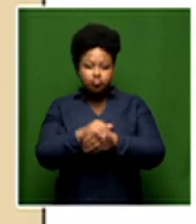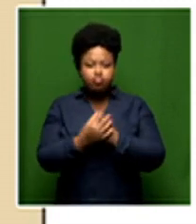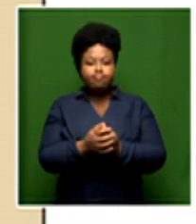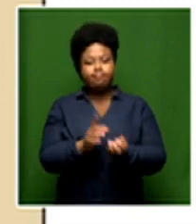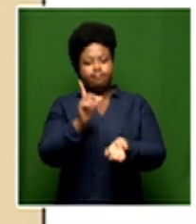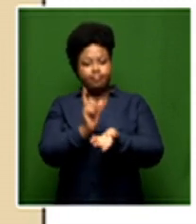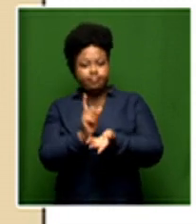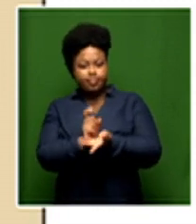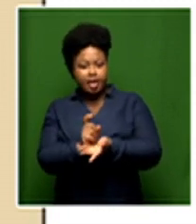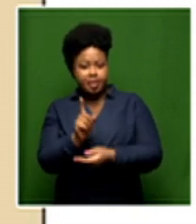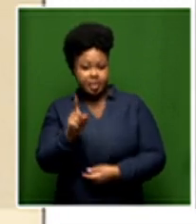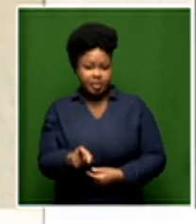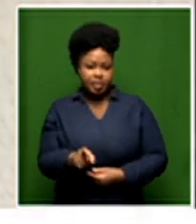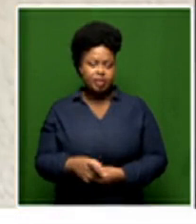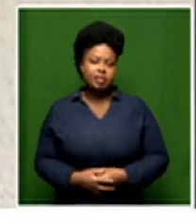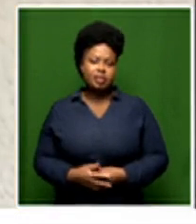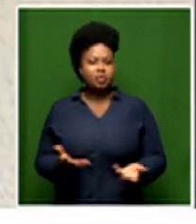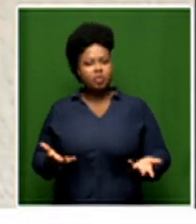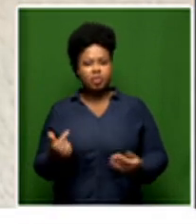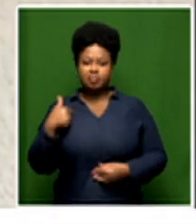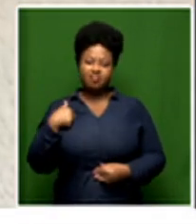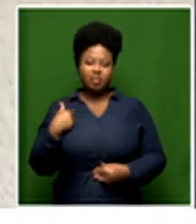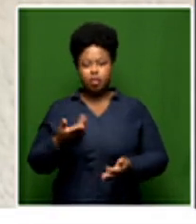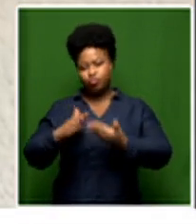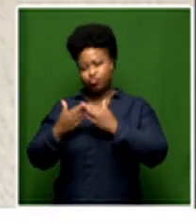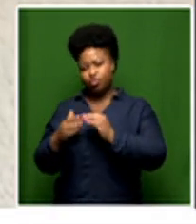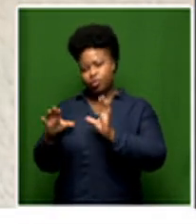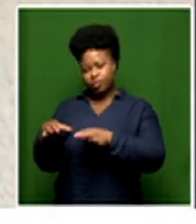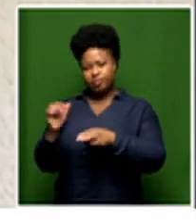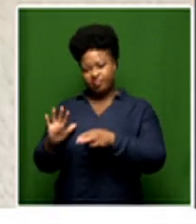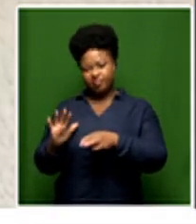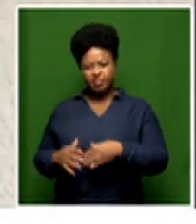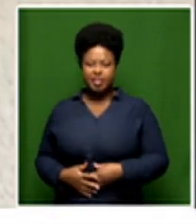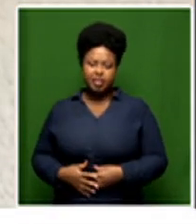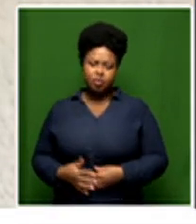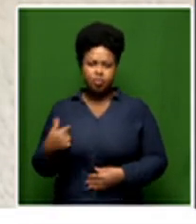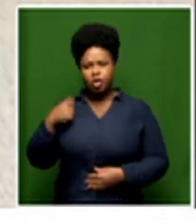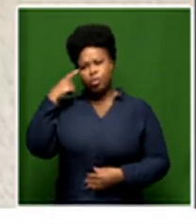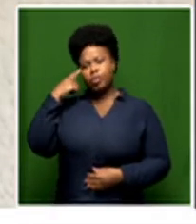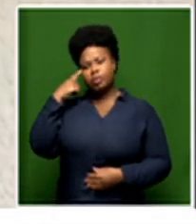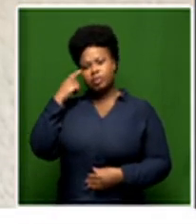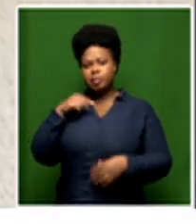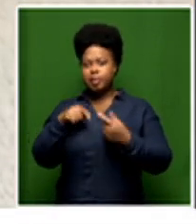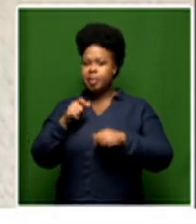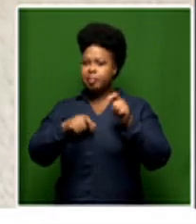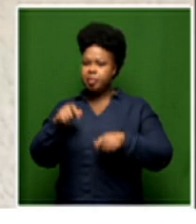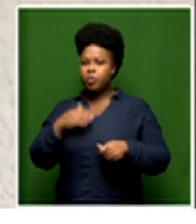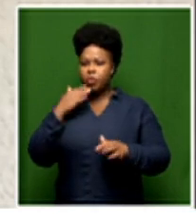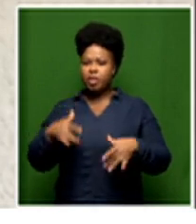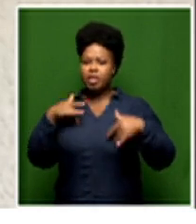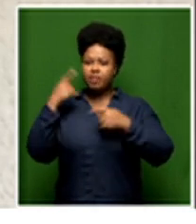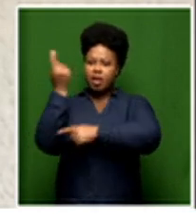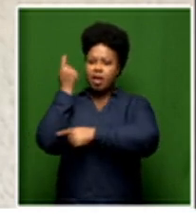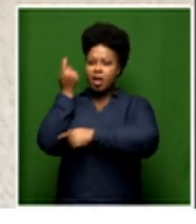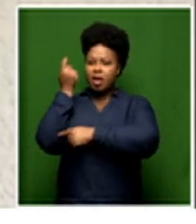to sanitize. And, you know, like I come from the villages, so I thought about the people in the villages. Most